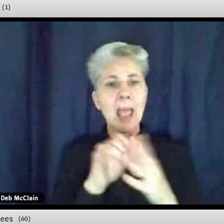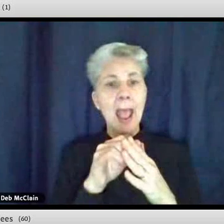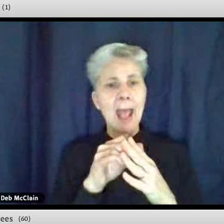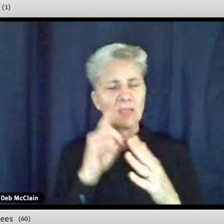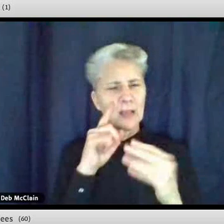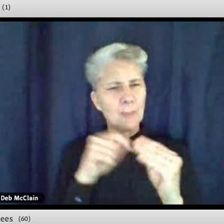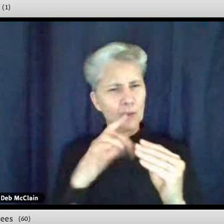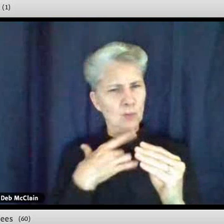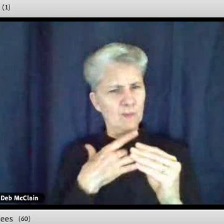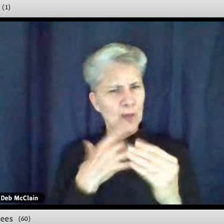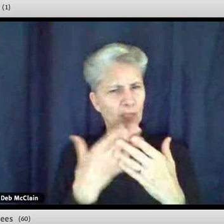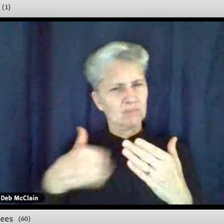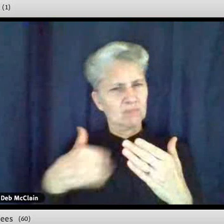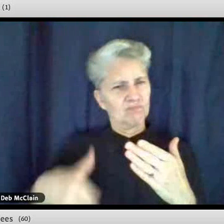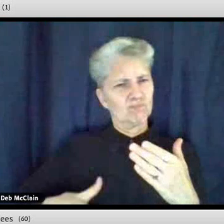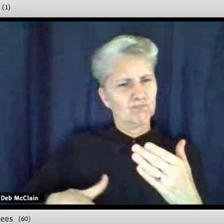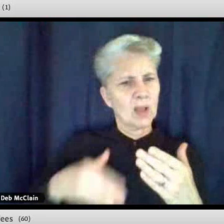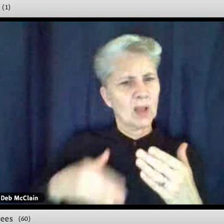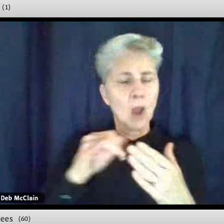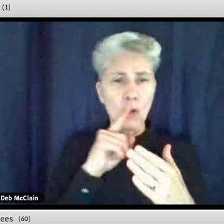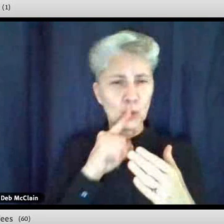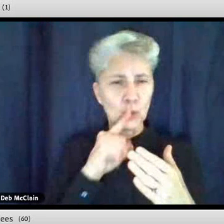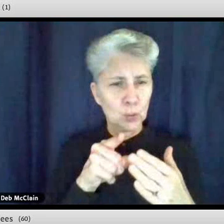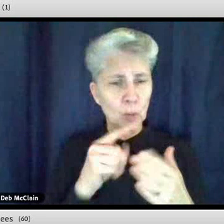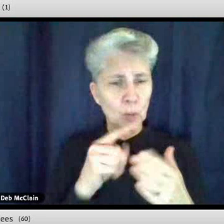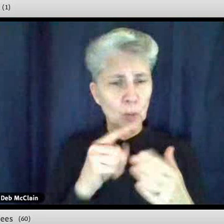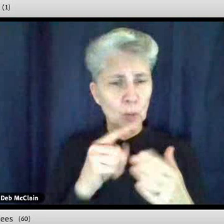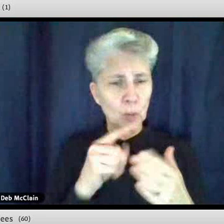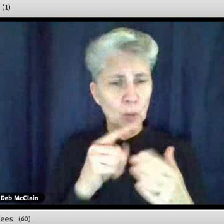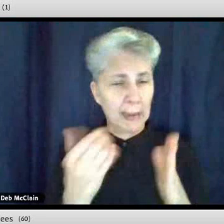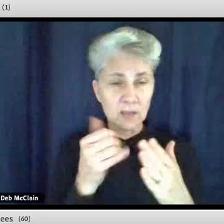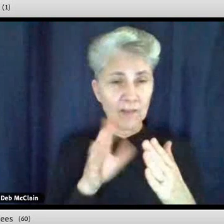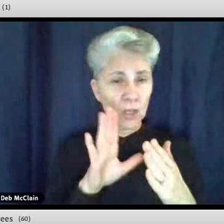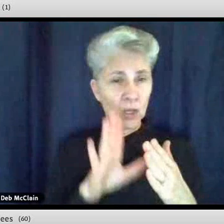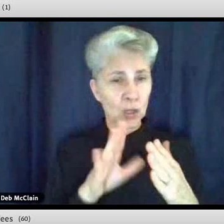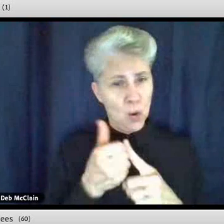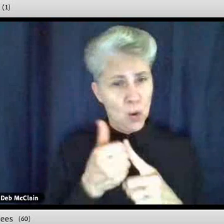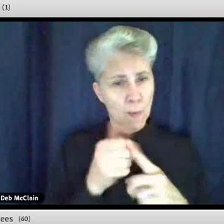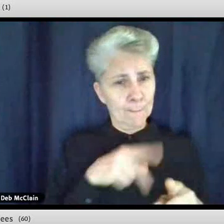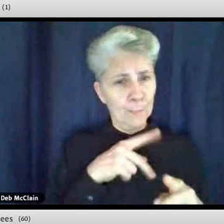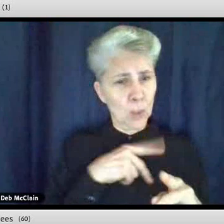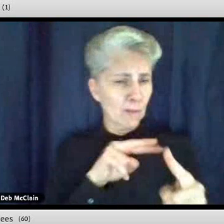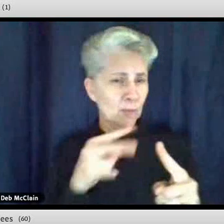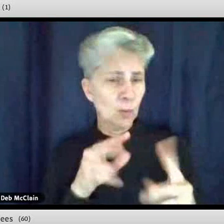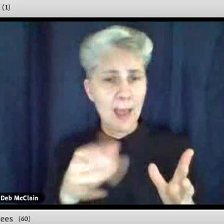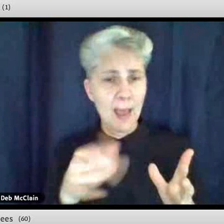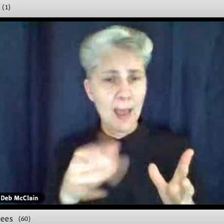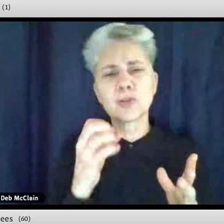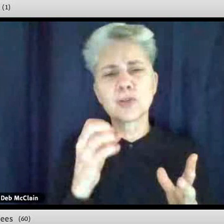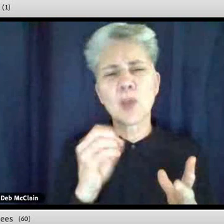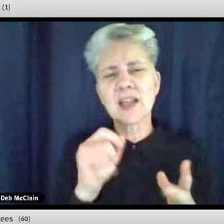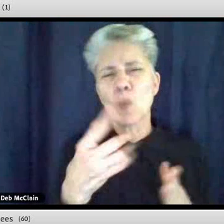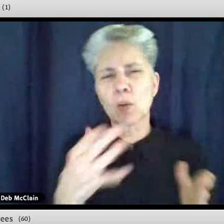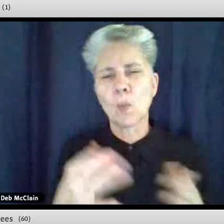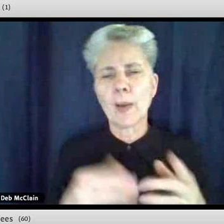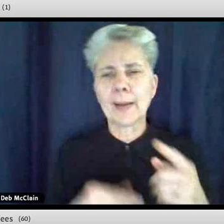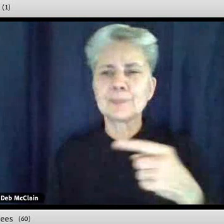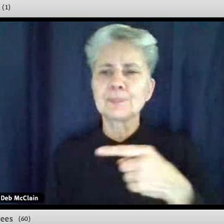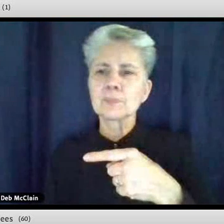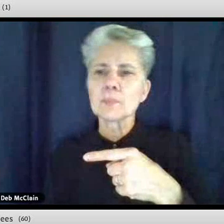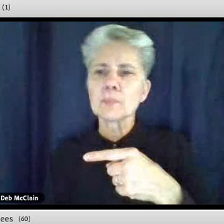that has subject matter experts. And you also need to think about how you feel about things. Are you against this because